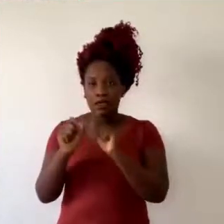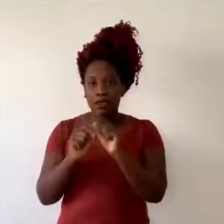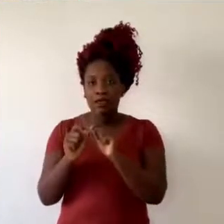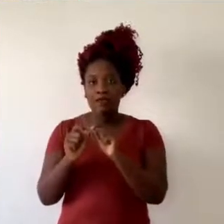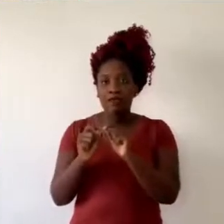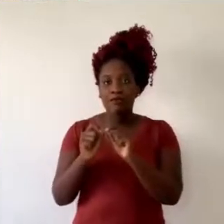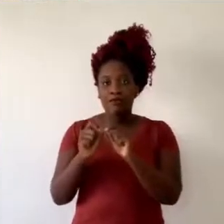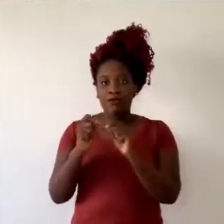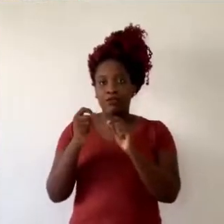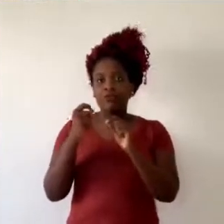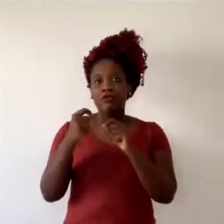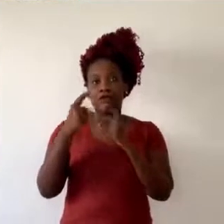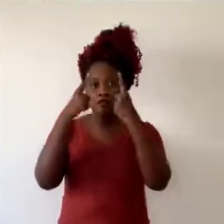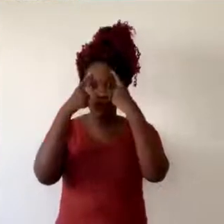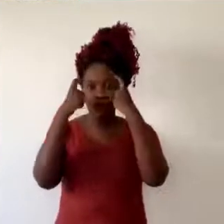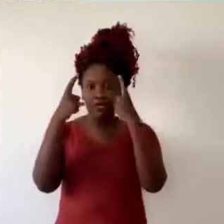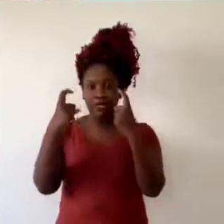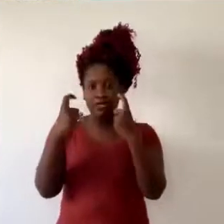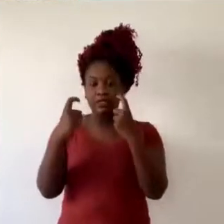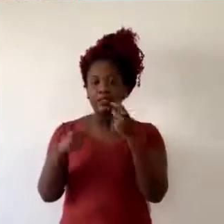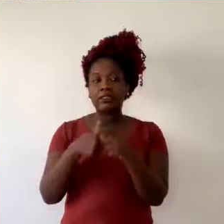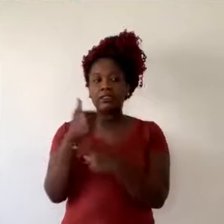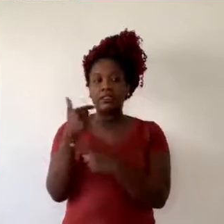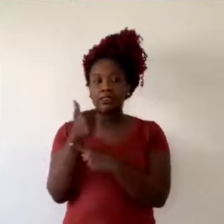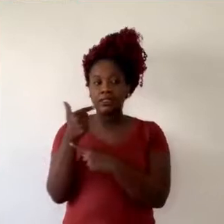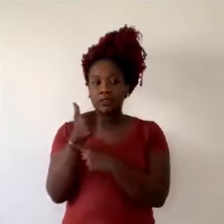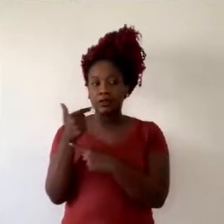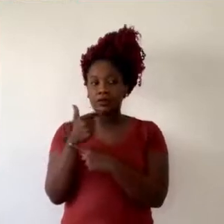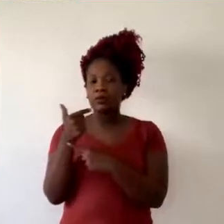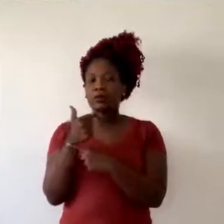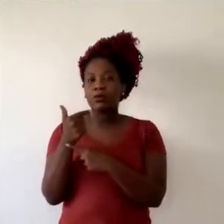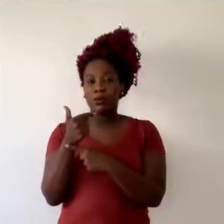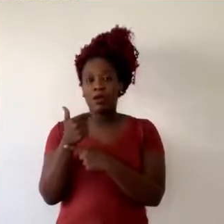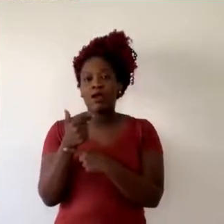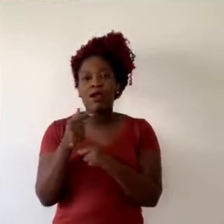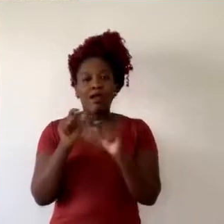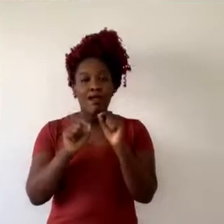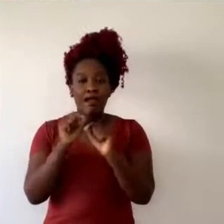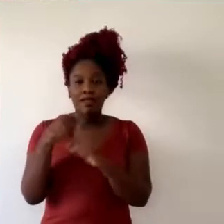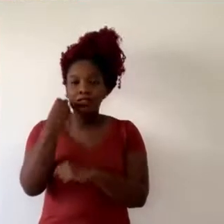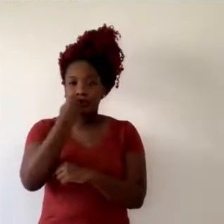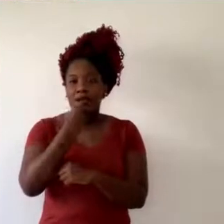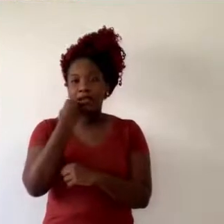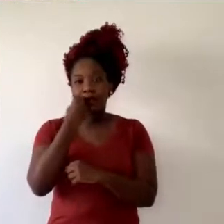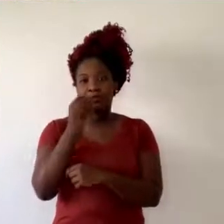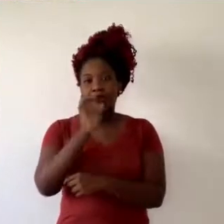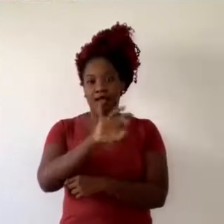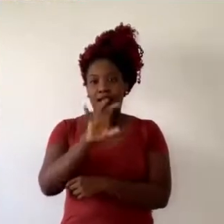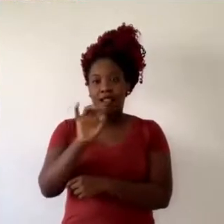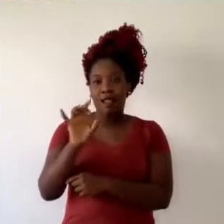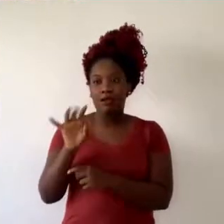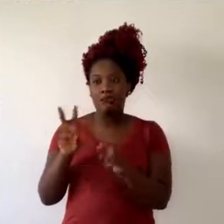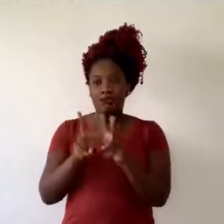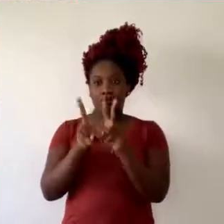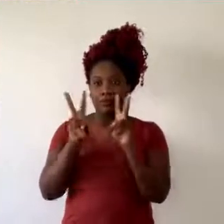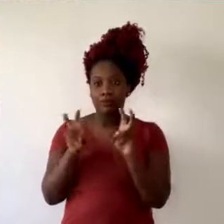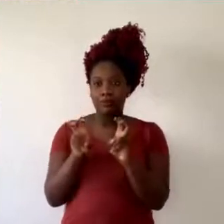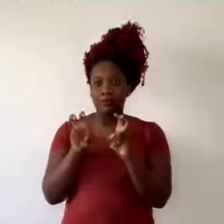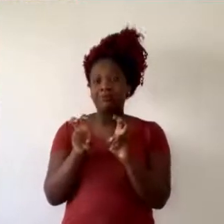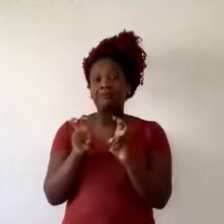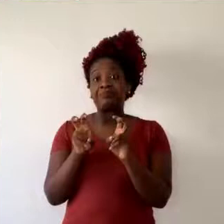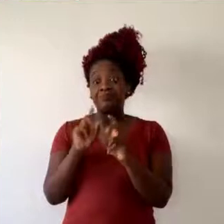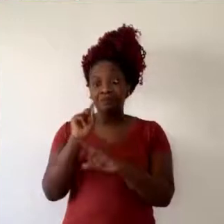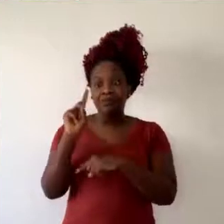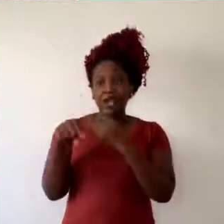how it's characterized. And then I'm going to explore more specifically the experience of each one of them